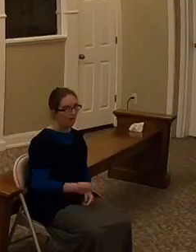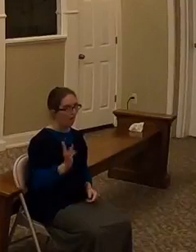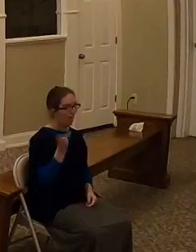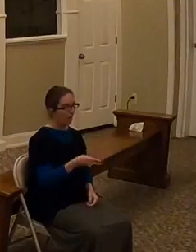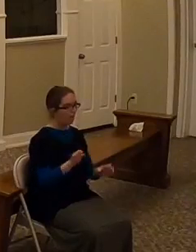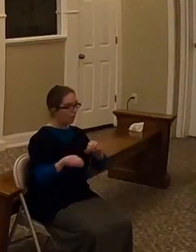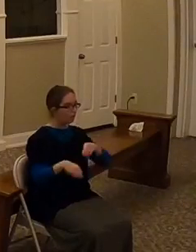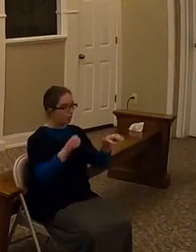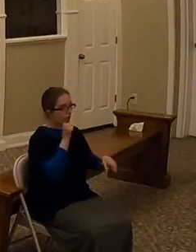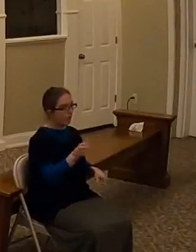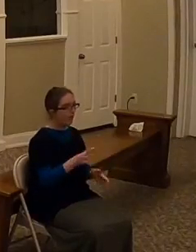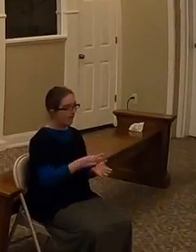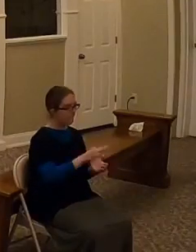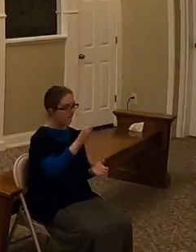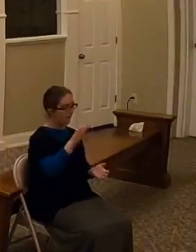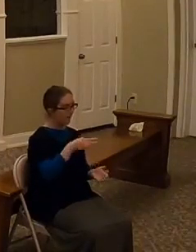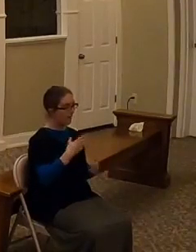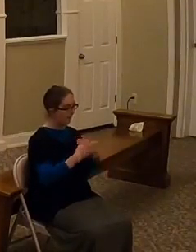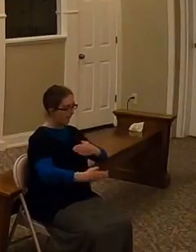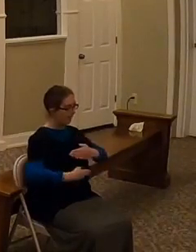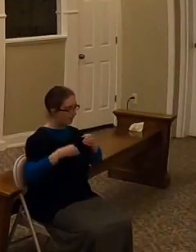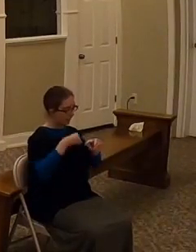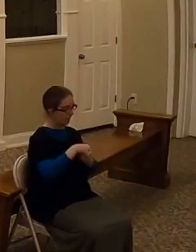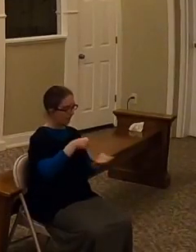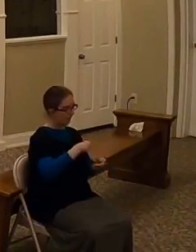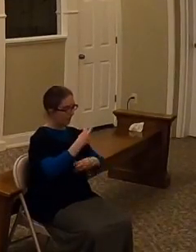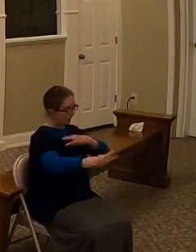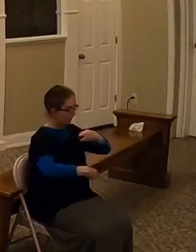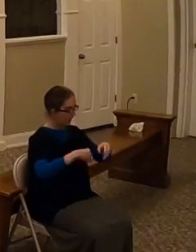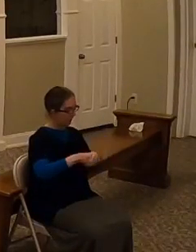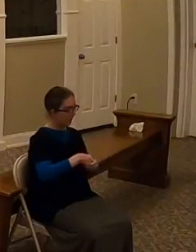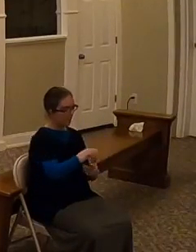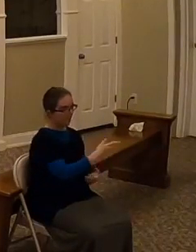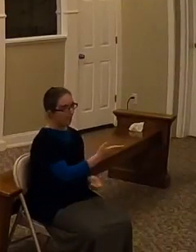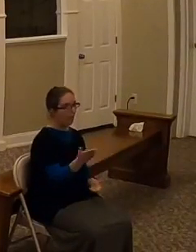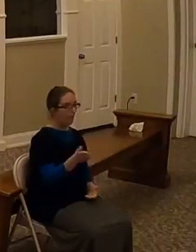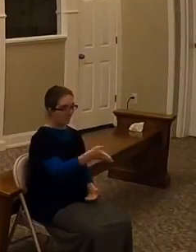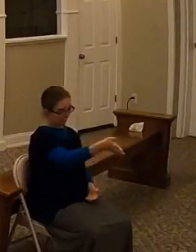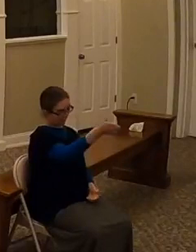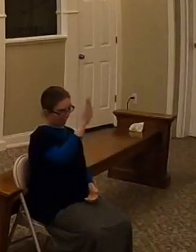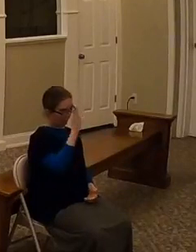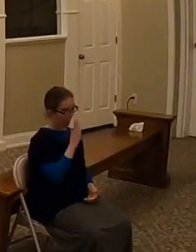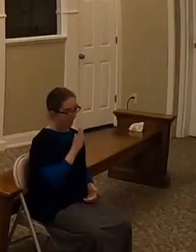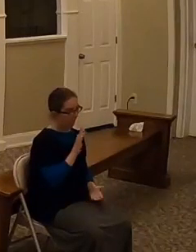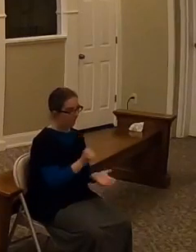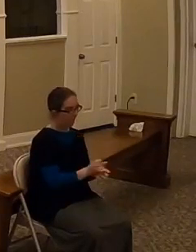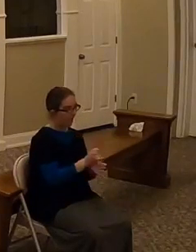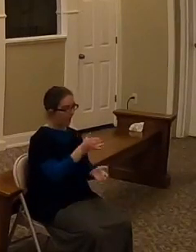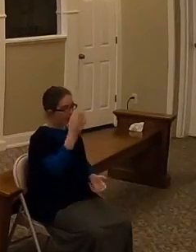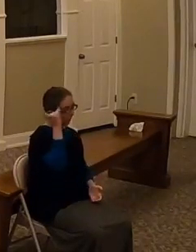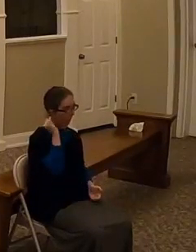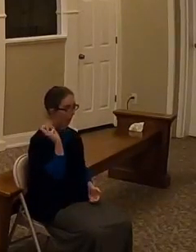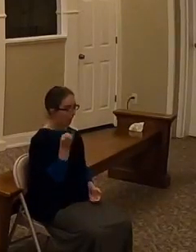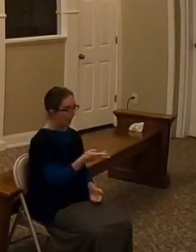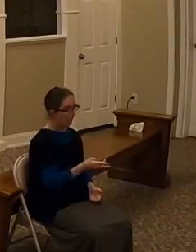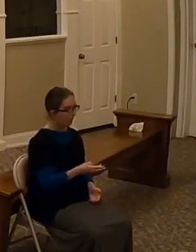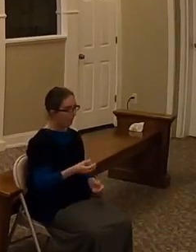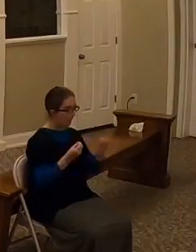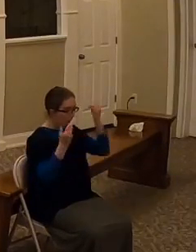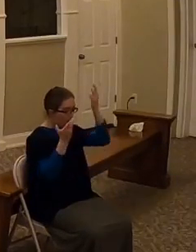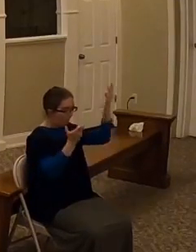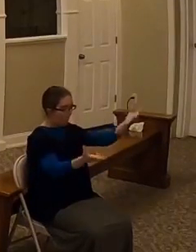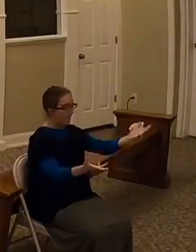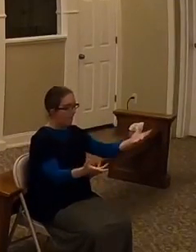We do not find our pleasure in this world, but in our God. Hallelujah. That's why we adhere